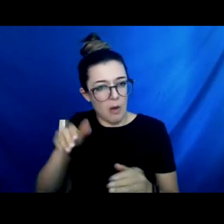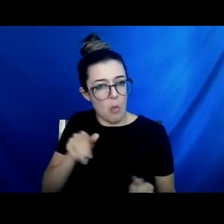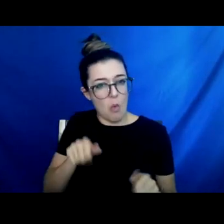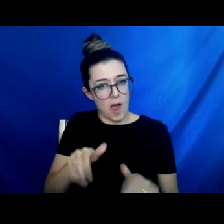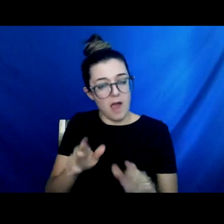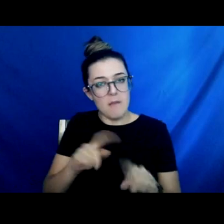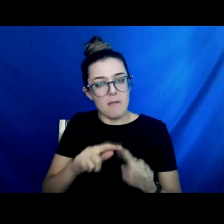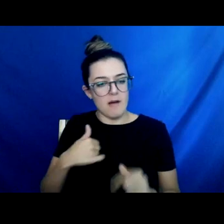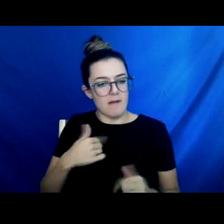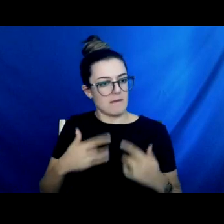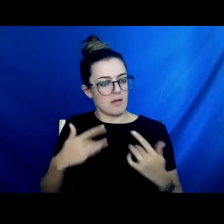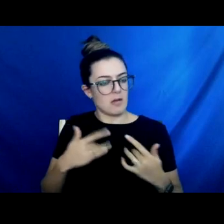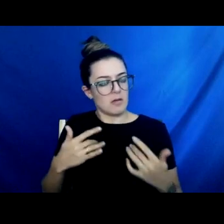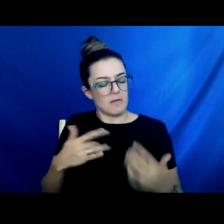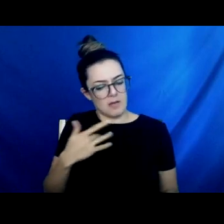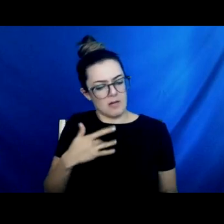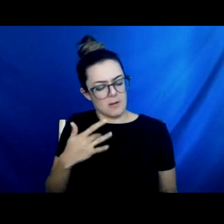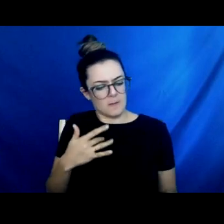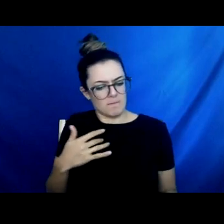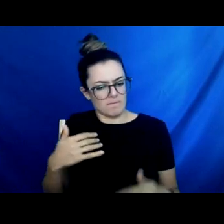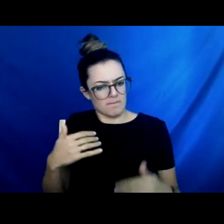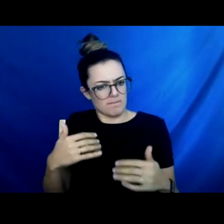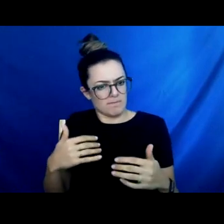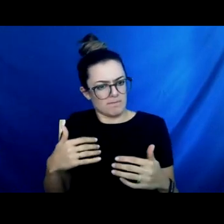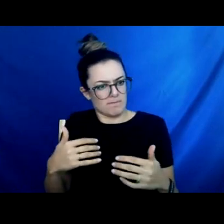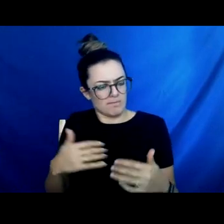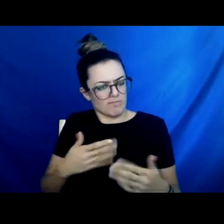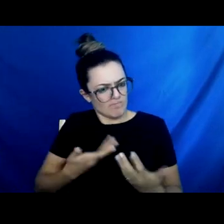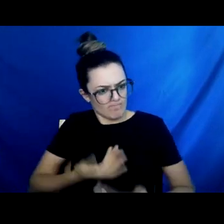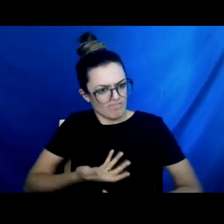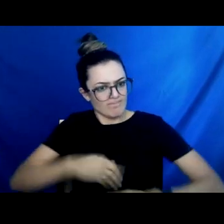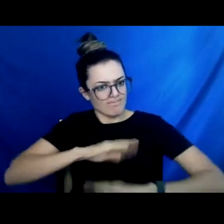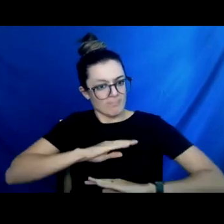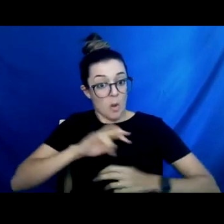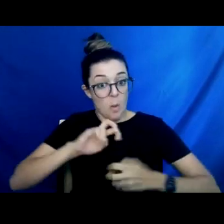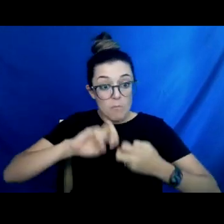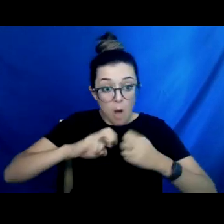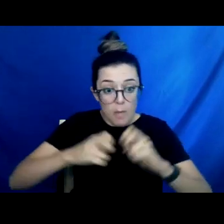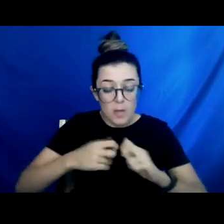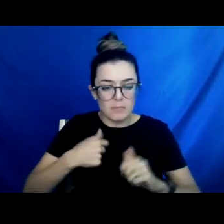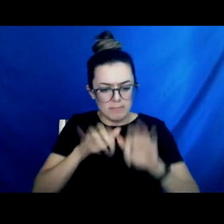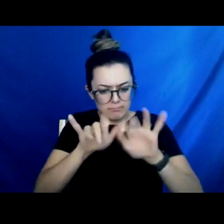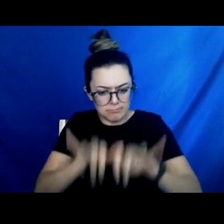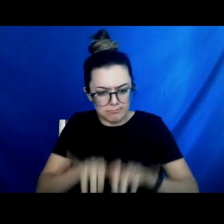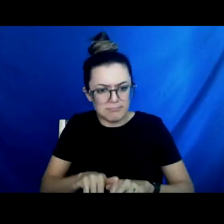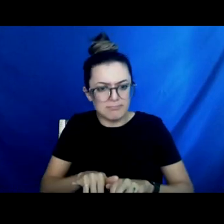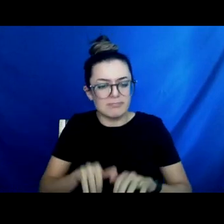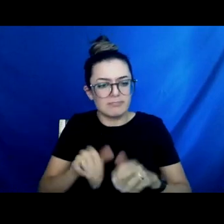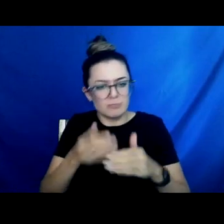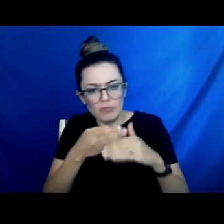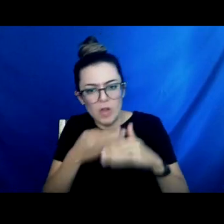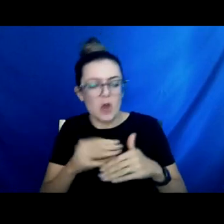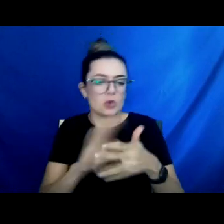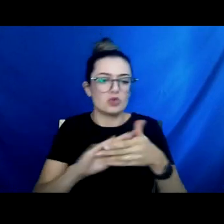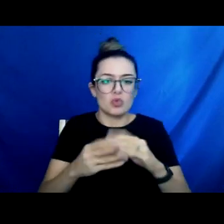think about the idea of changing problems, like making them public and hopefully making them